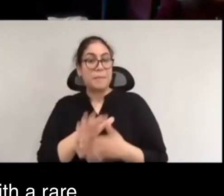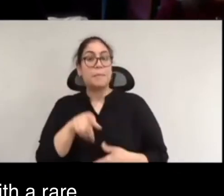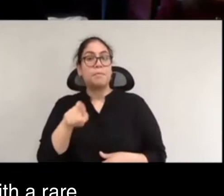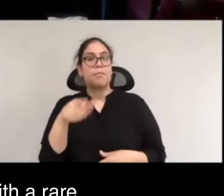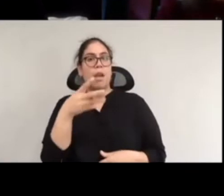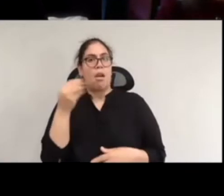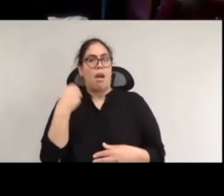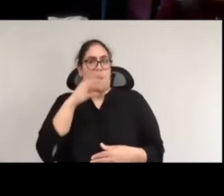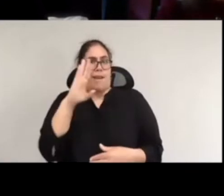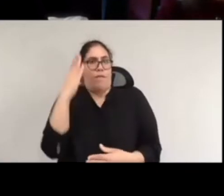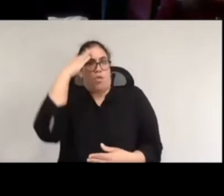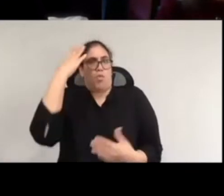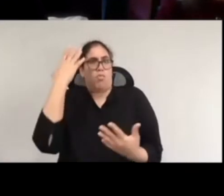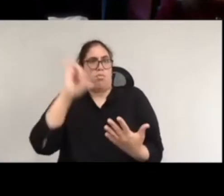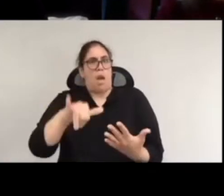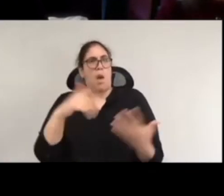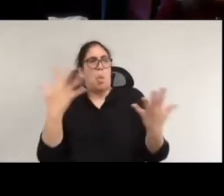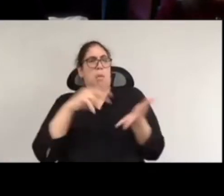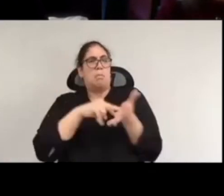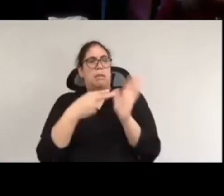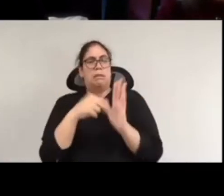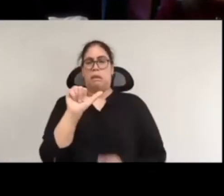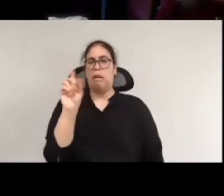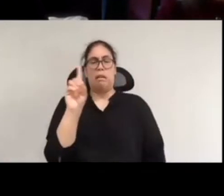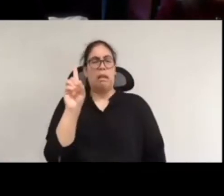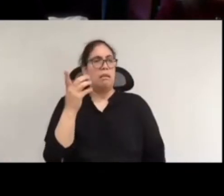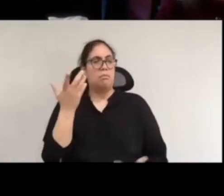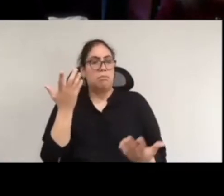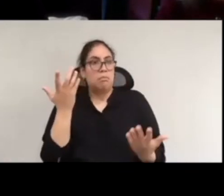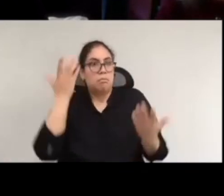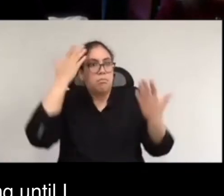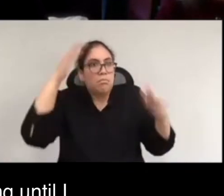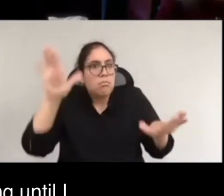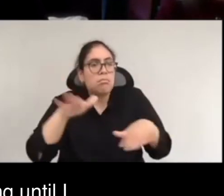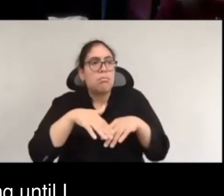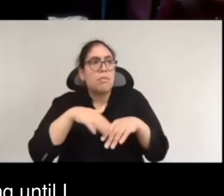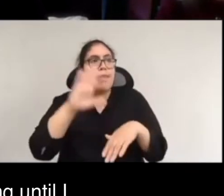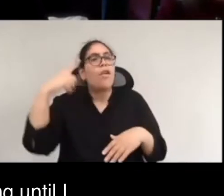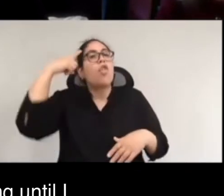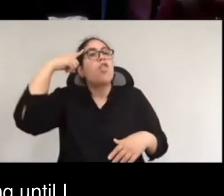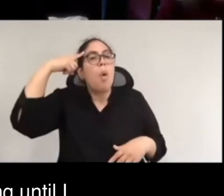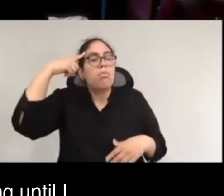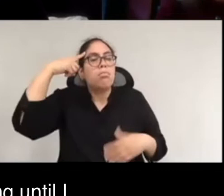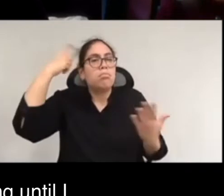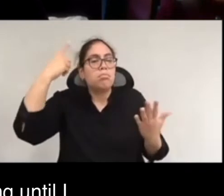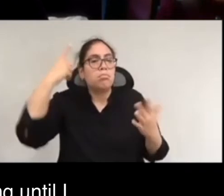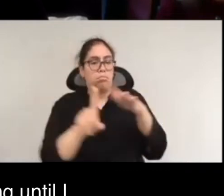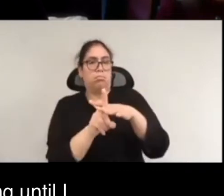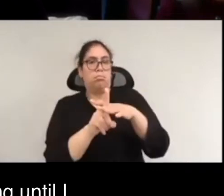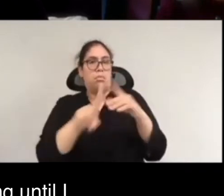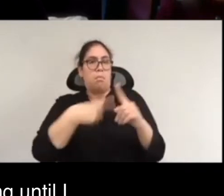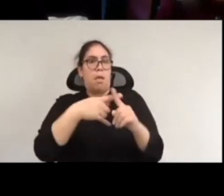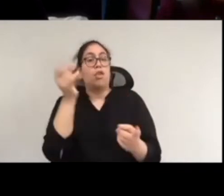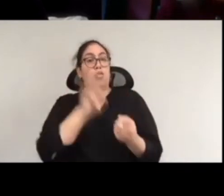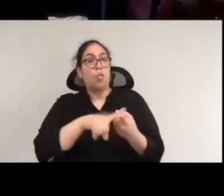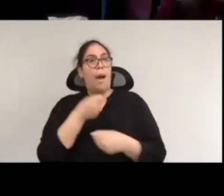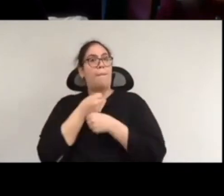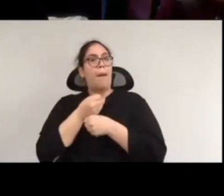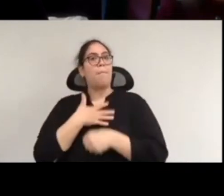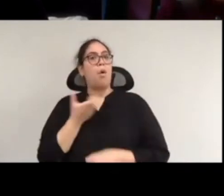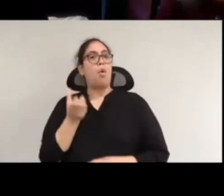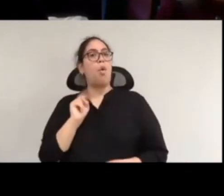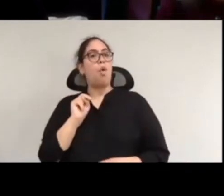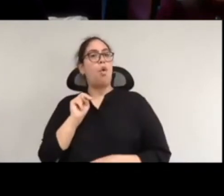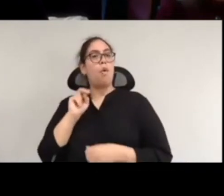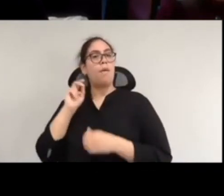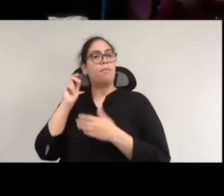disability. And, you know, I never thought about this element of filmmaking until I started making my own films. And I